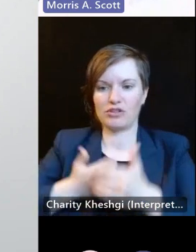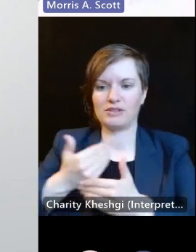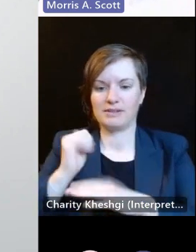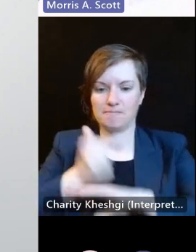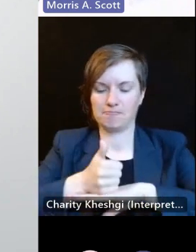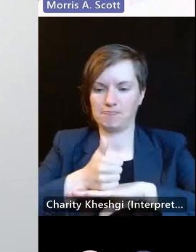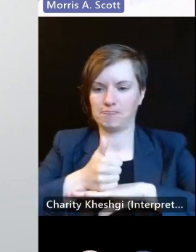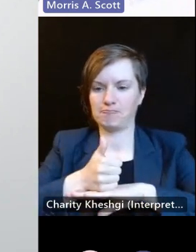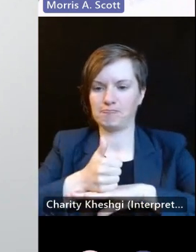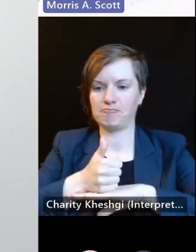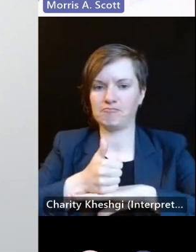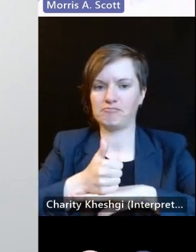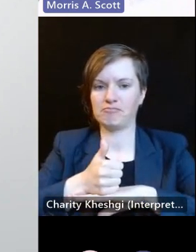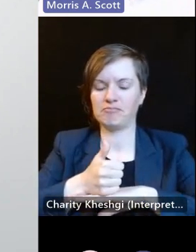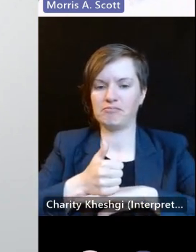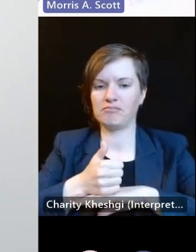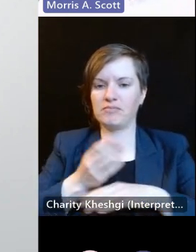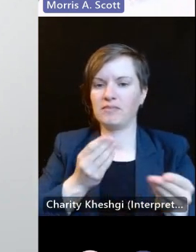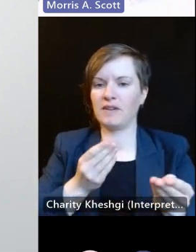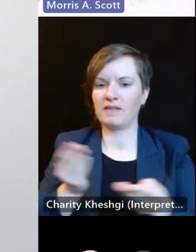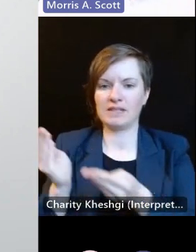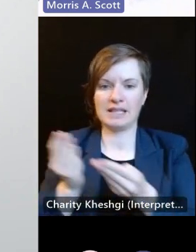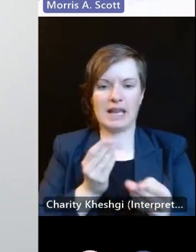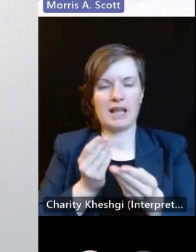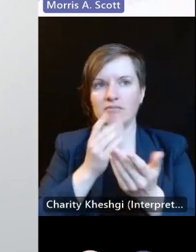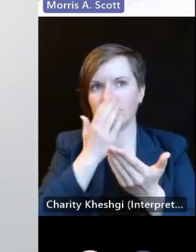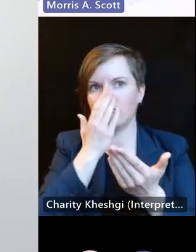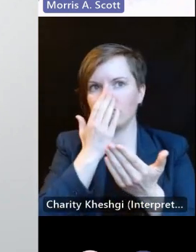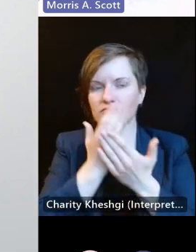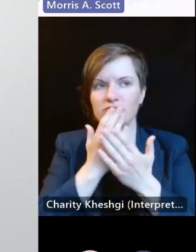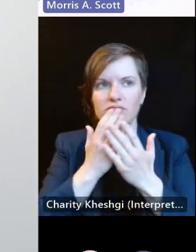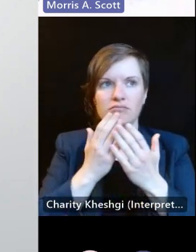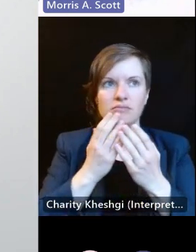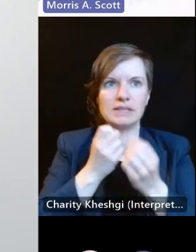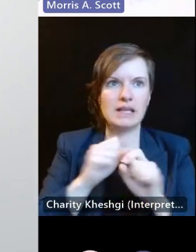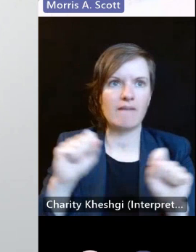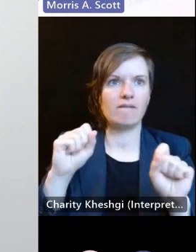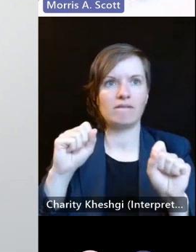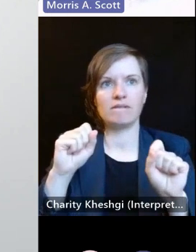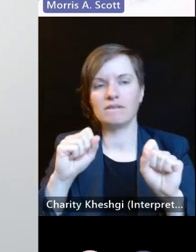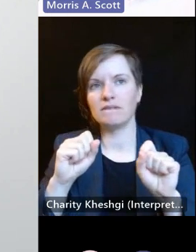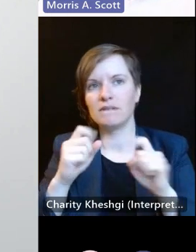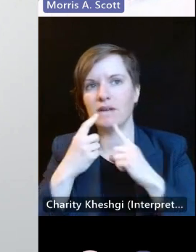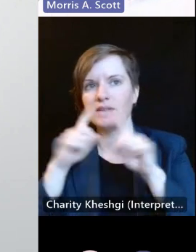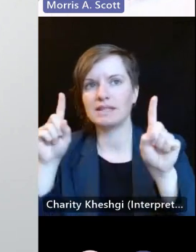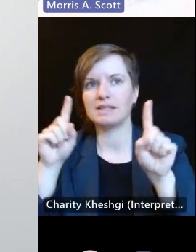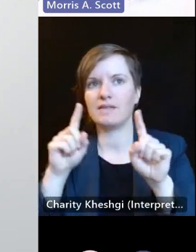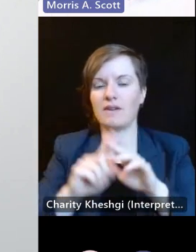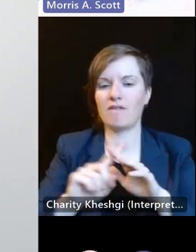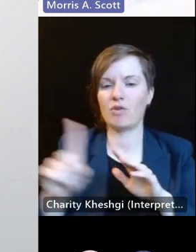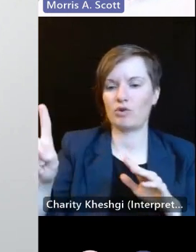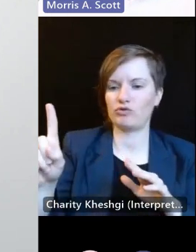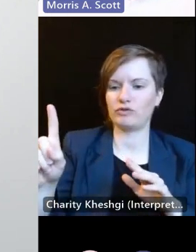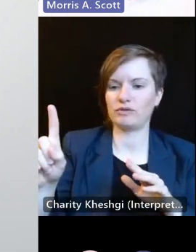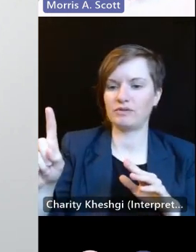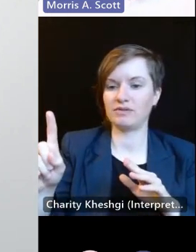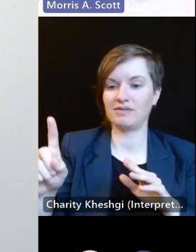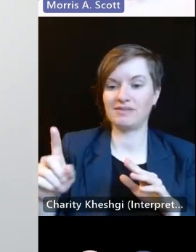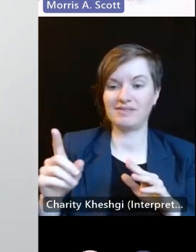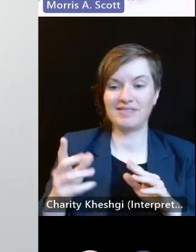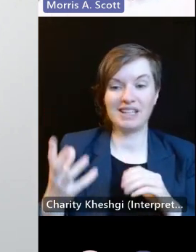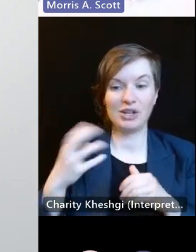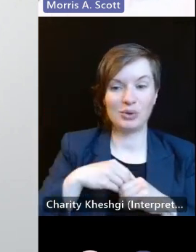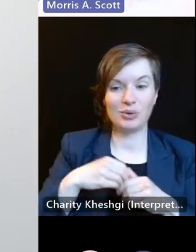facilitates an efficient and safe evacuation, which takes into consideration the needs of people